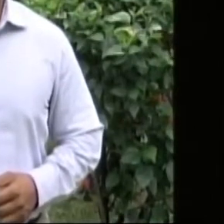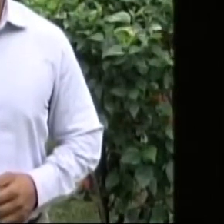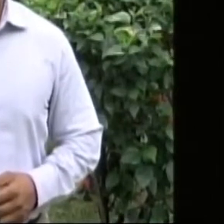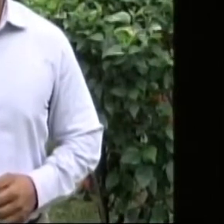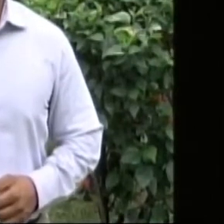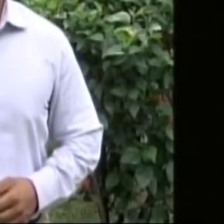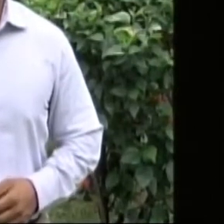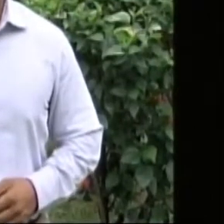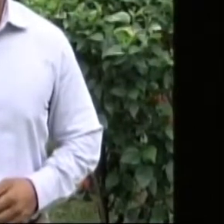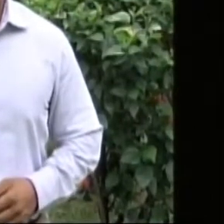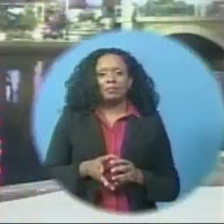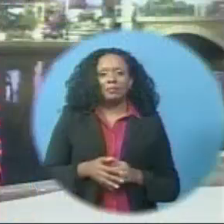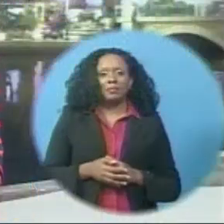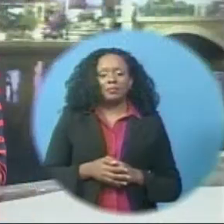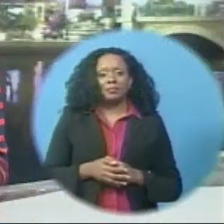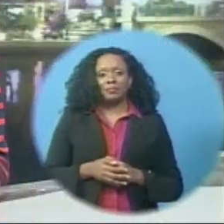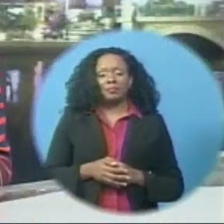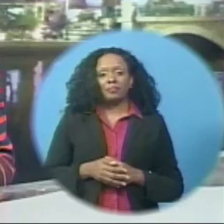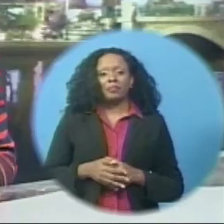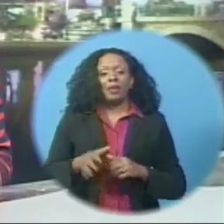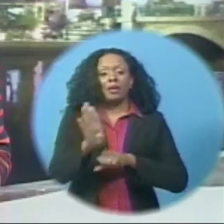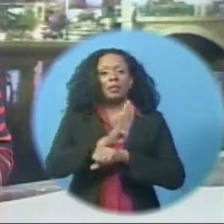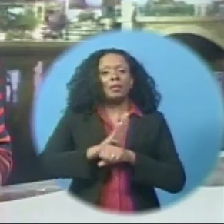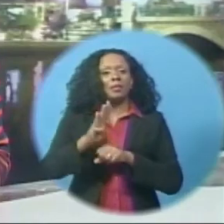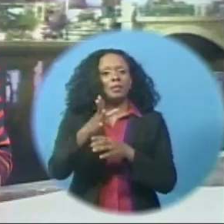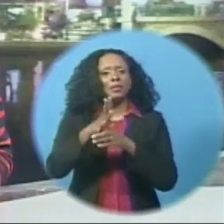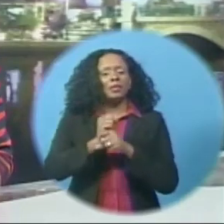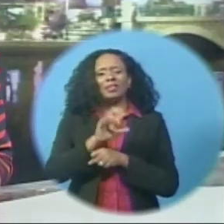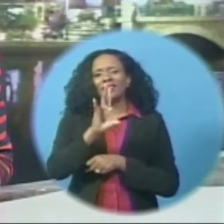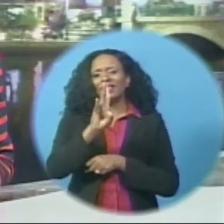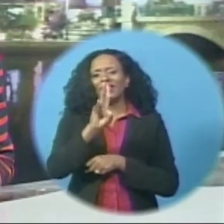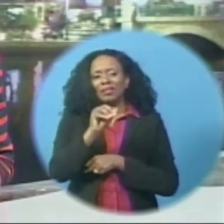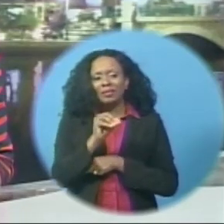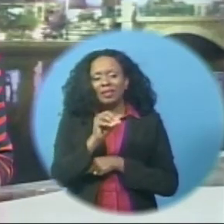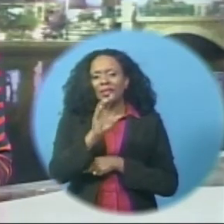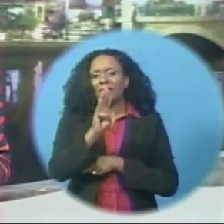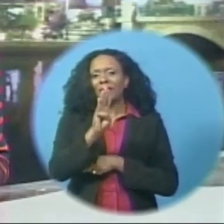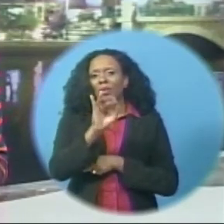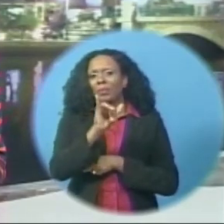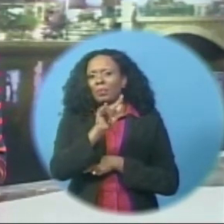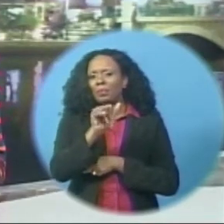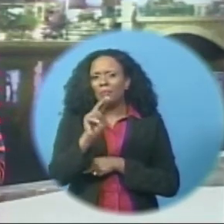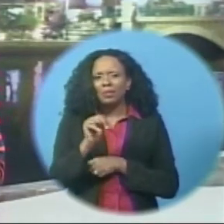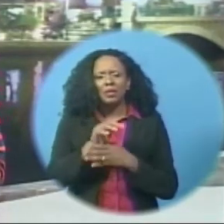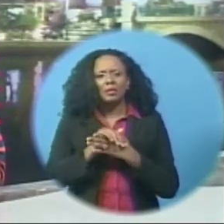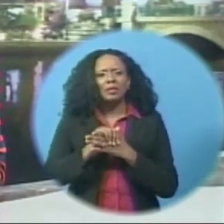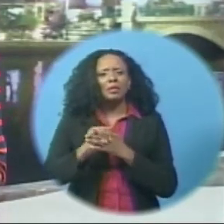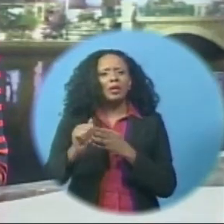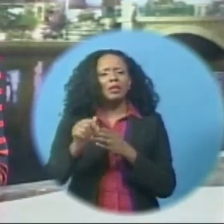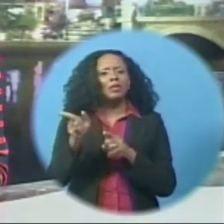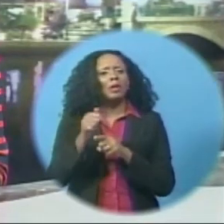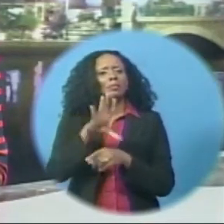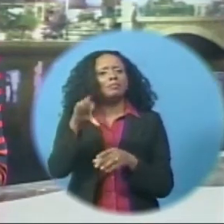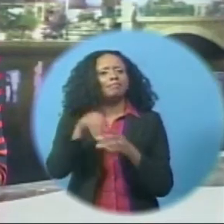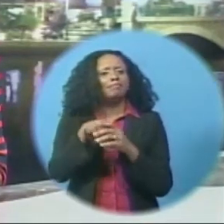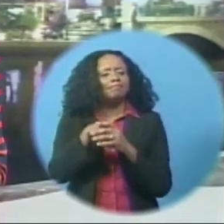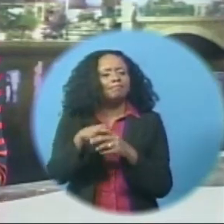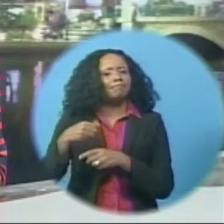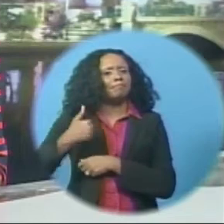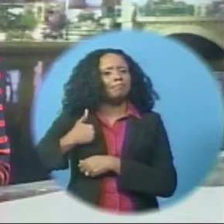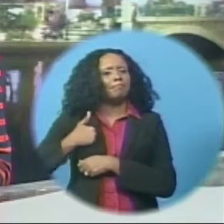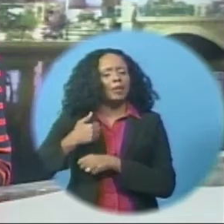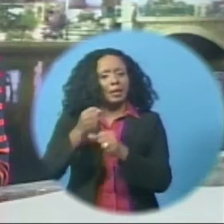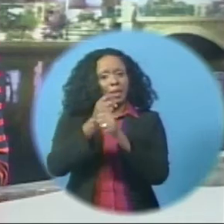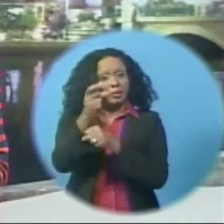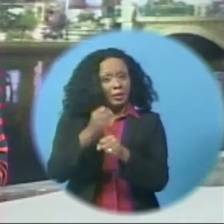Farrell for the CBC News. Thanks, Sean. Well, Barbados received $70 billion in direct investment from Canada every